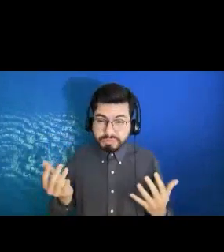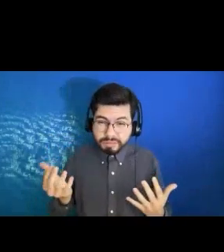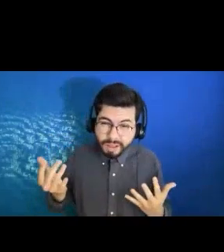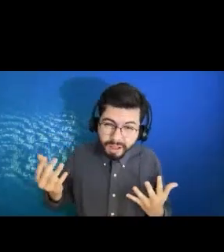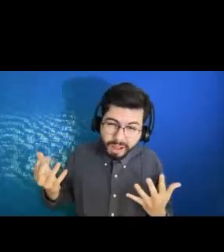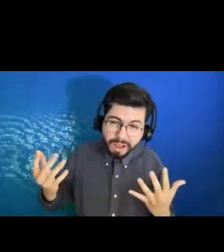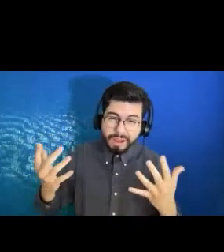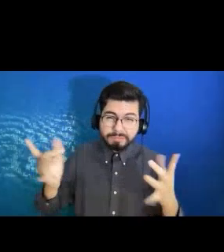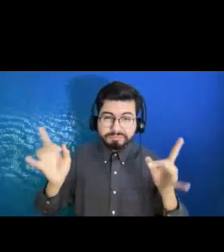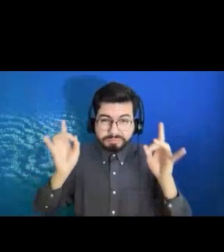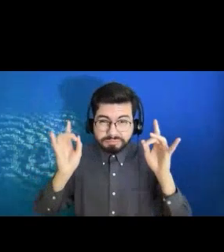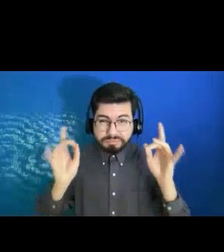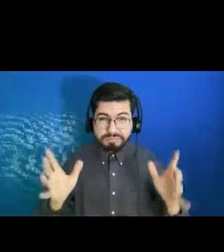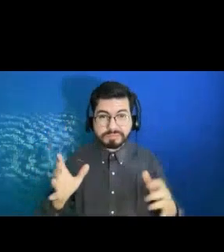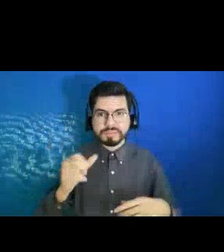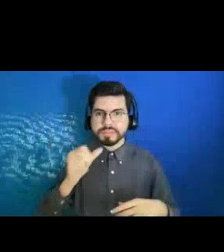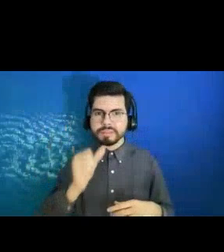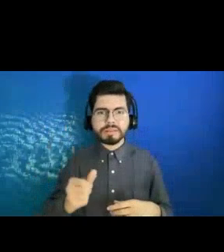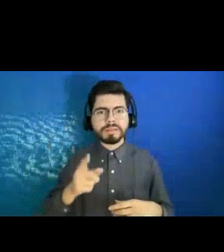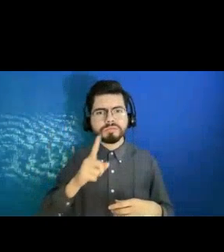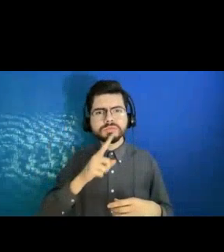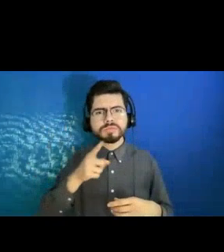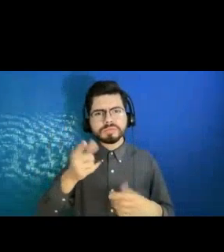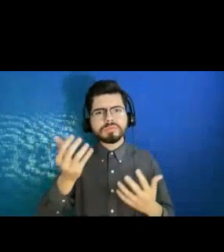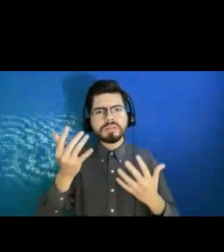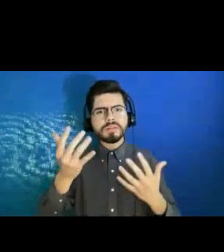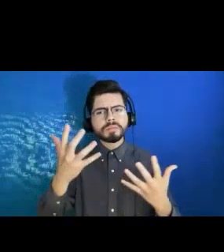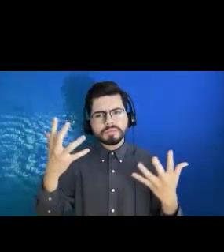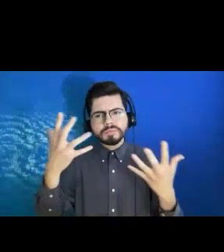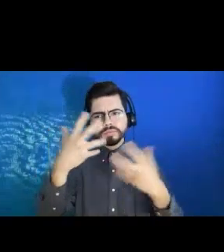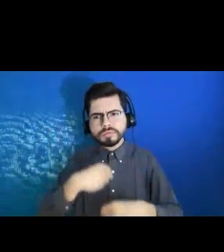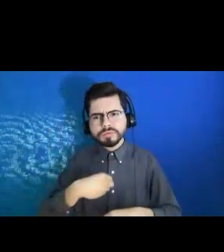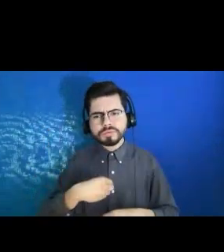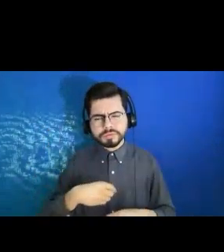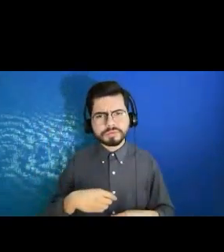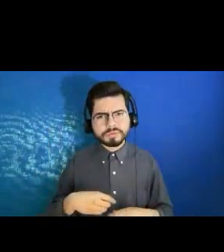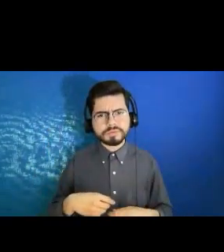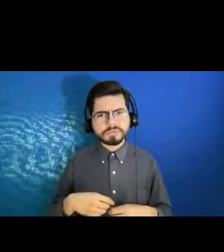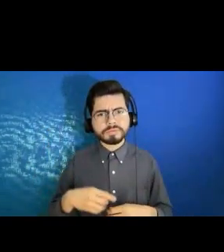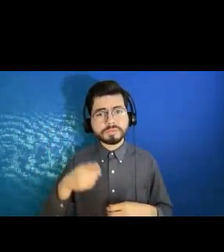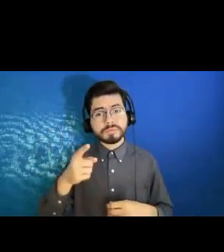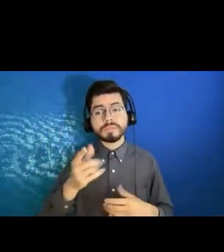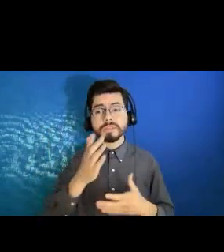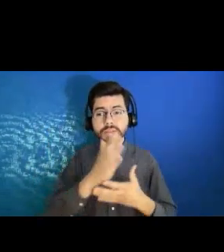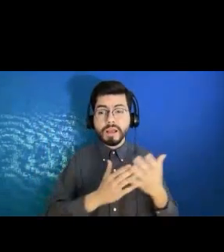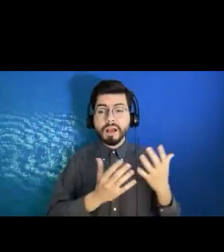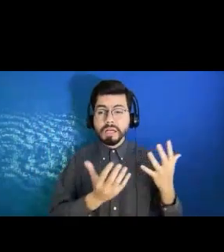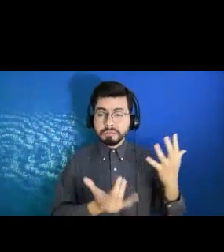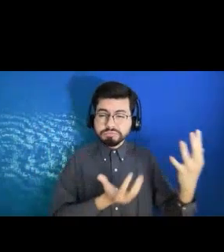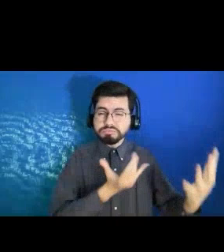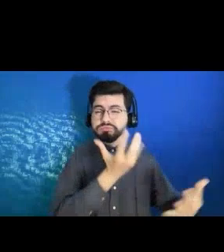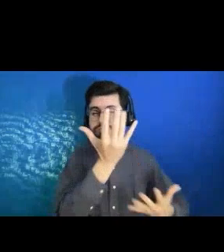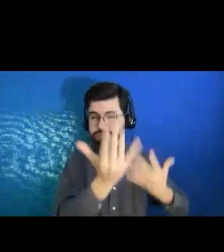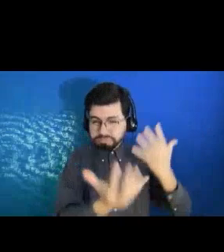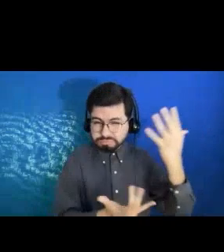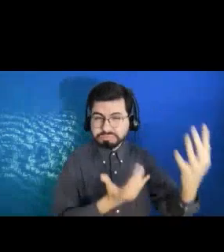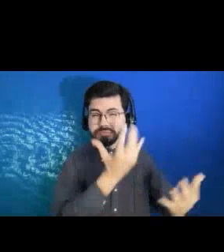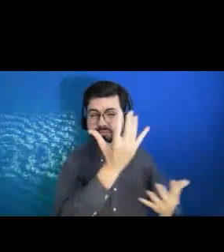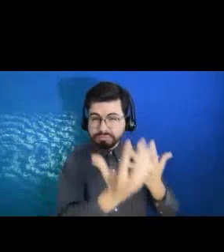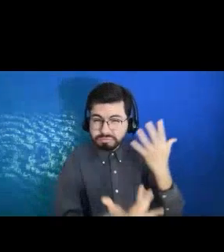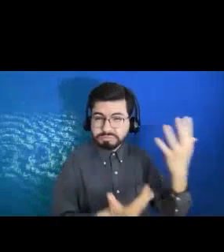look like. They're beautiful. They have areas where they burn completely intensely, severely,